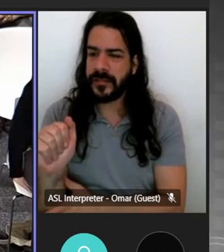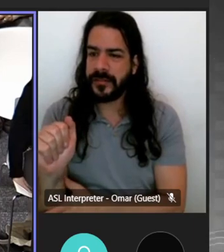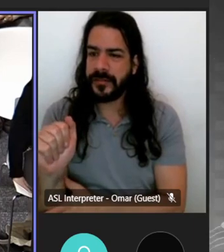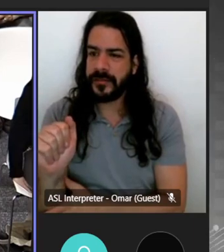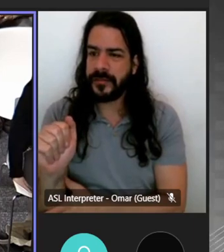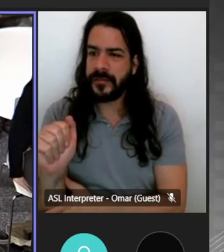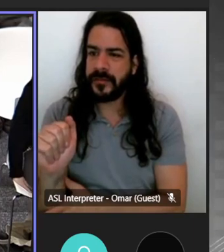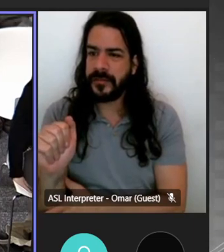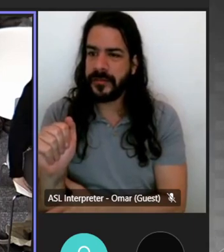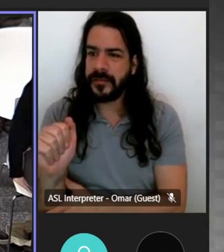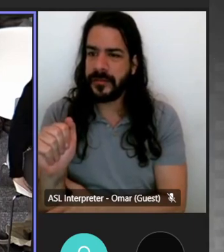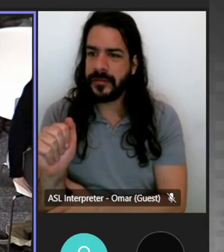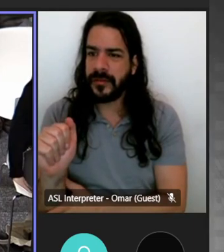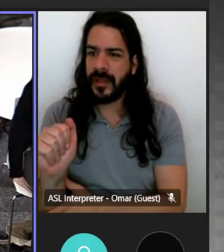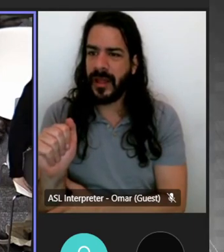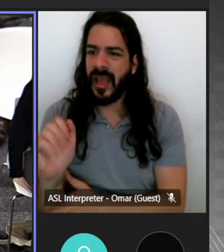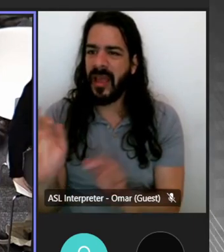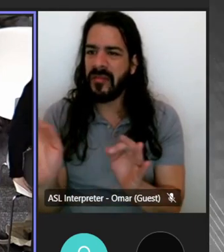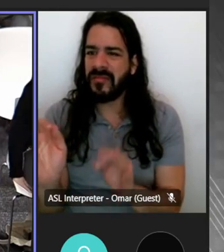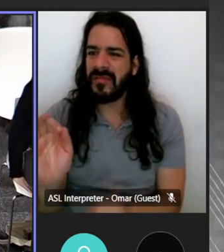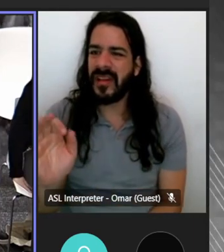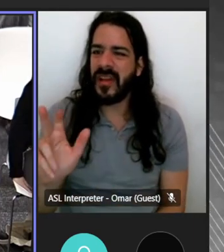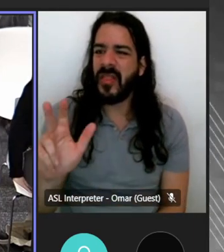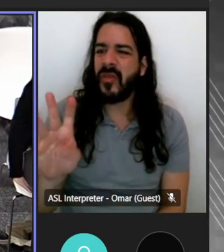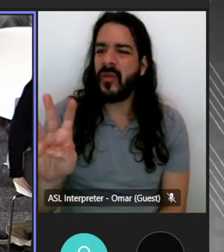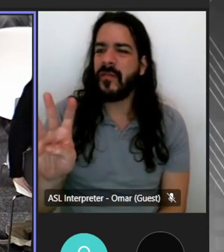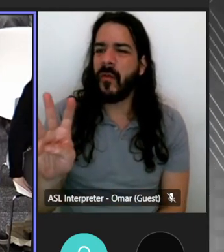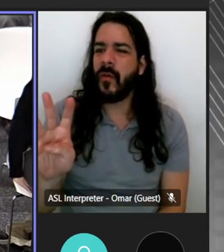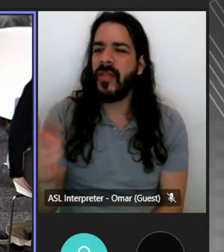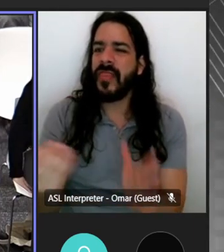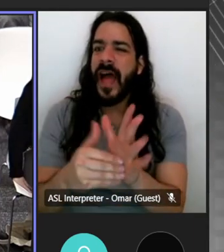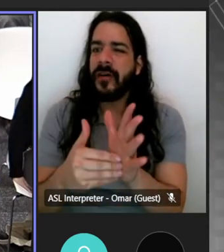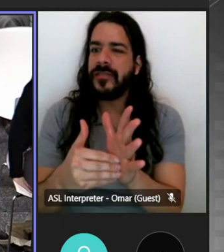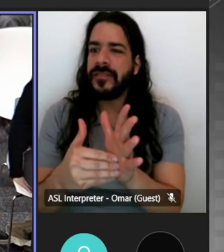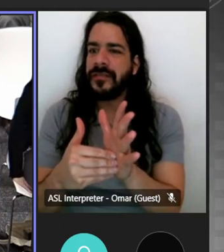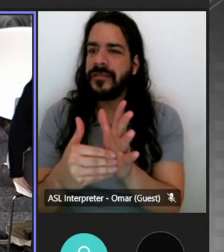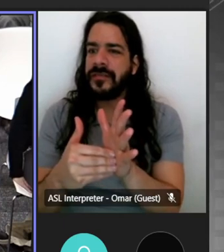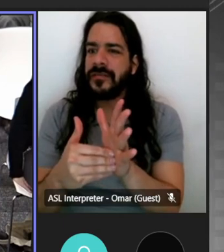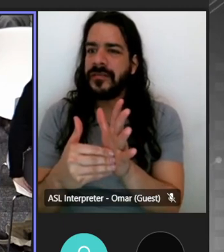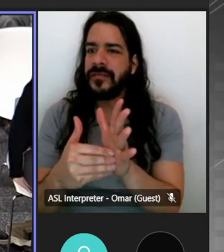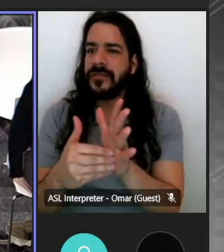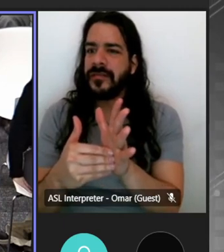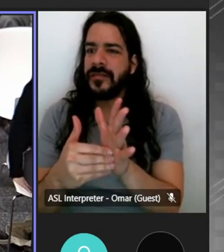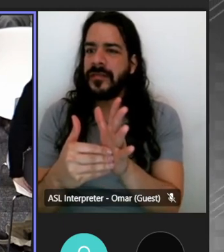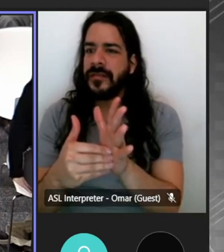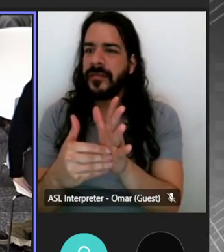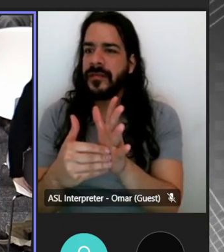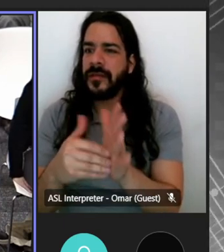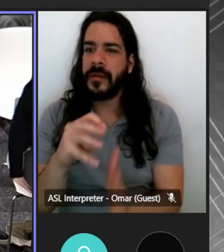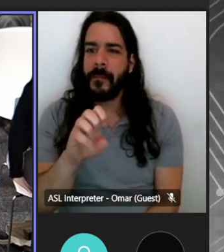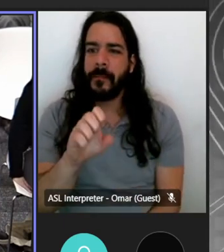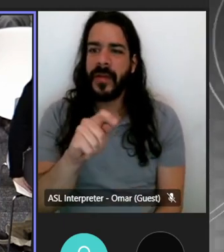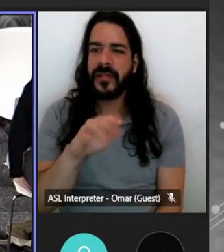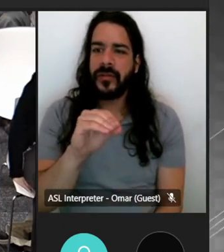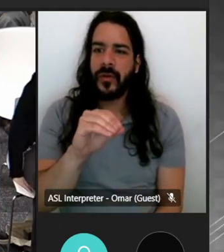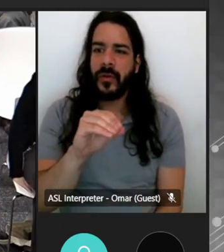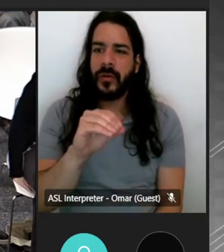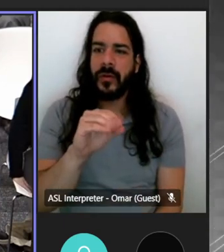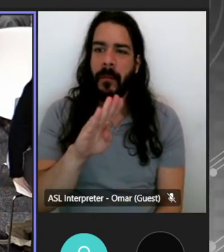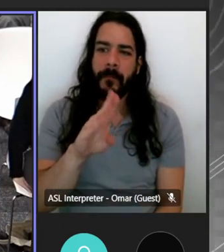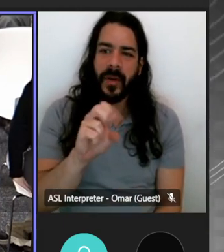The advertising budget for Metro Access is a measly $34,000. It's millions of dollars